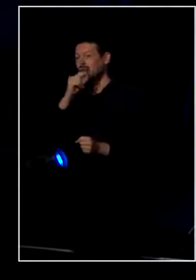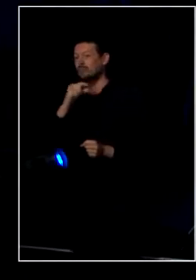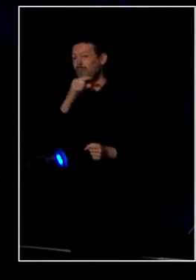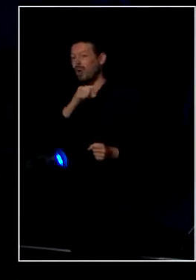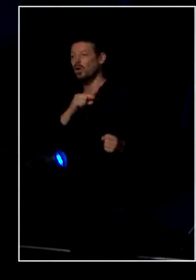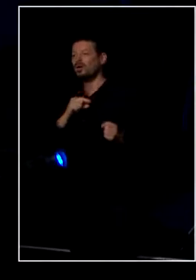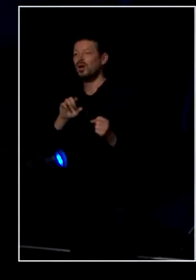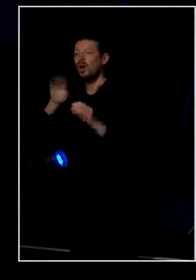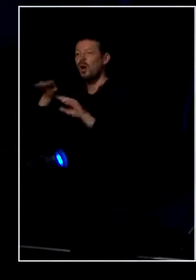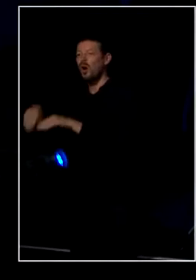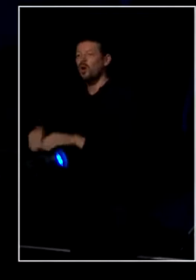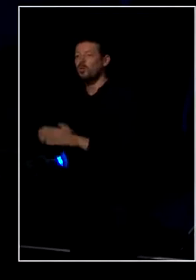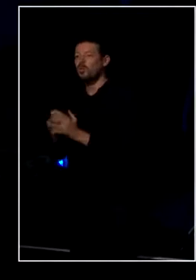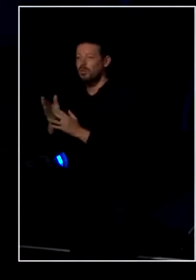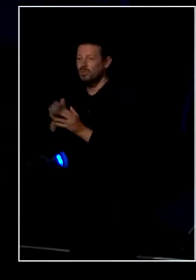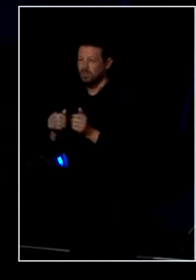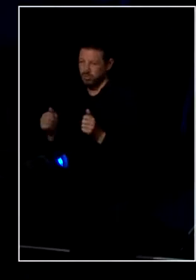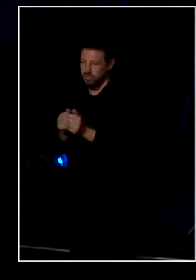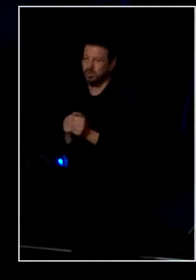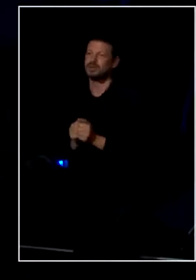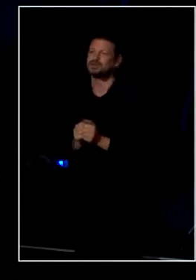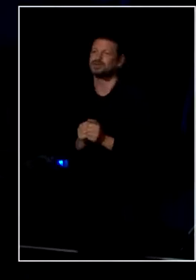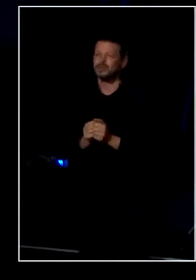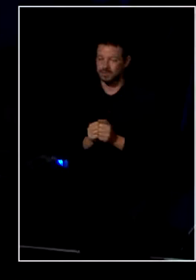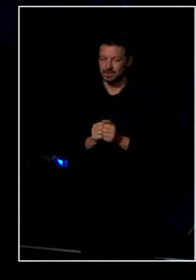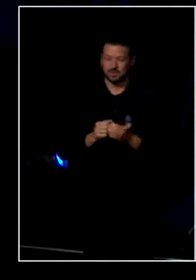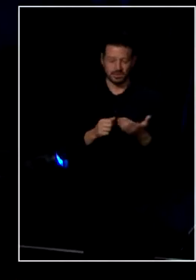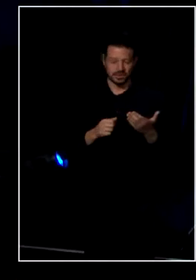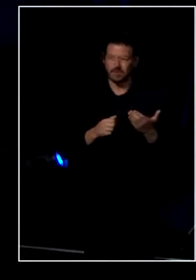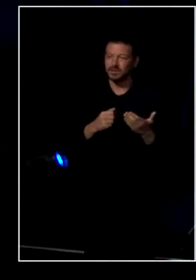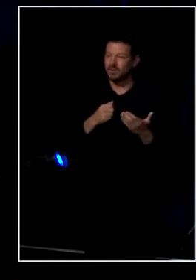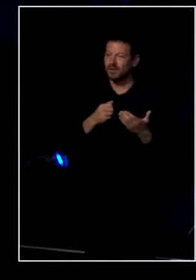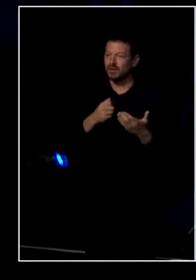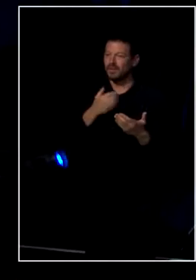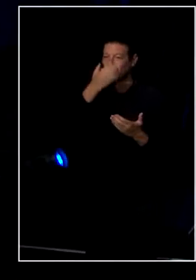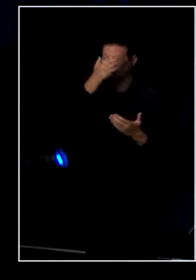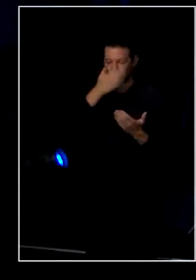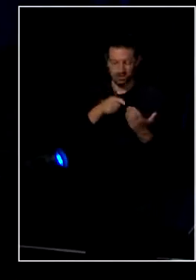on the weekends. So that's why there was these sad faces